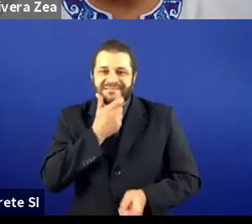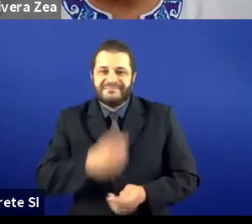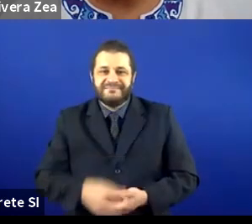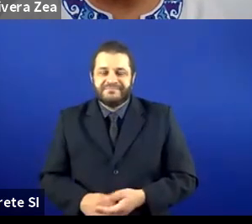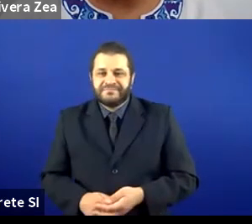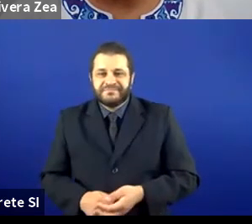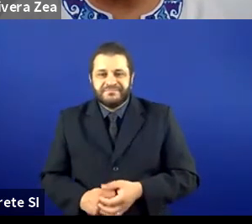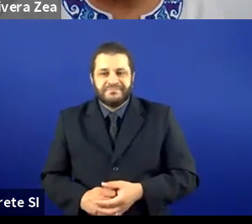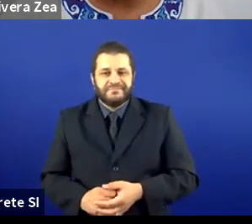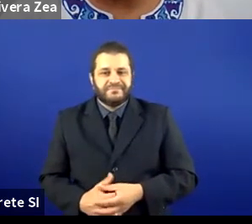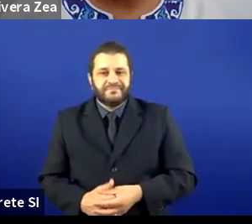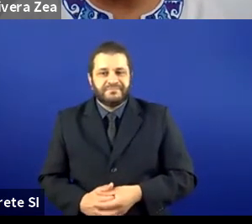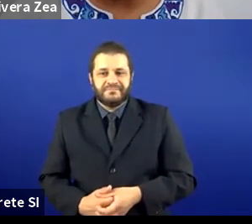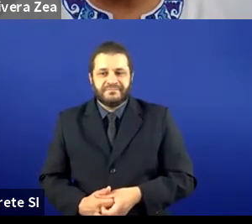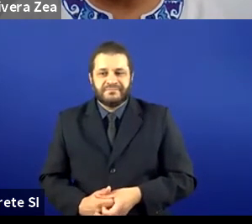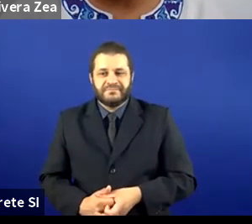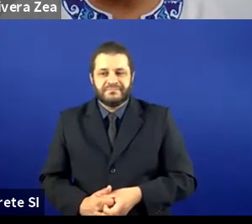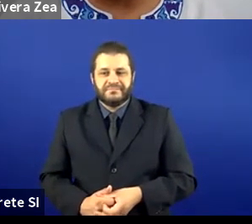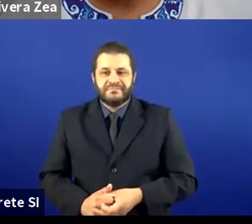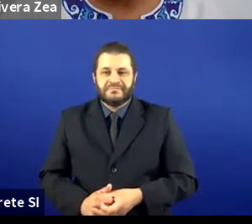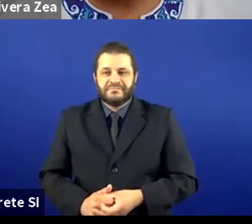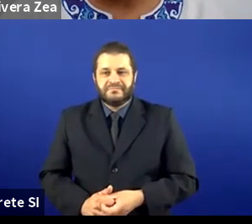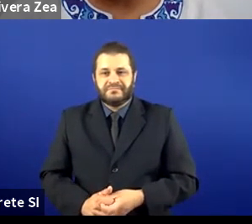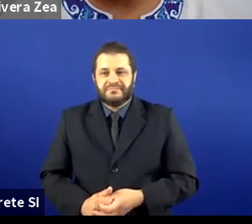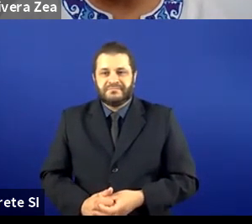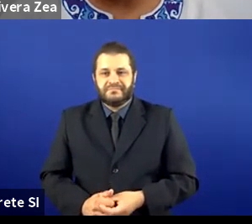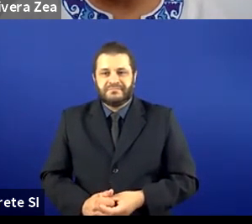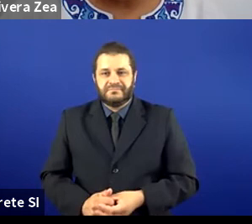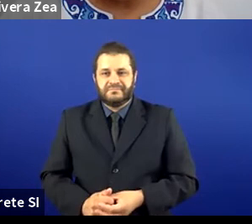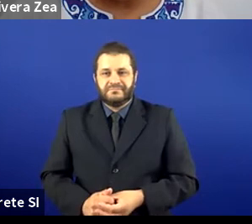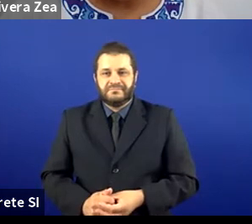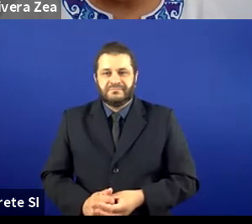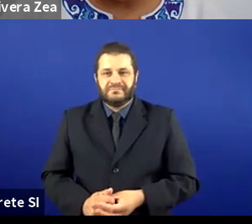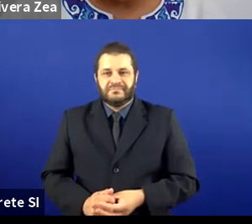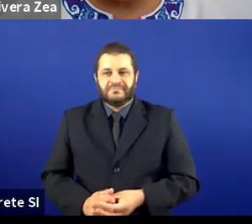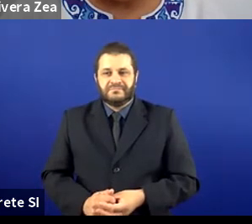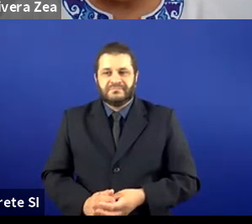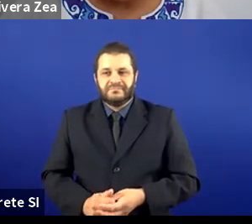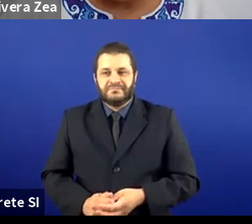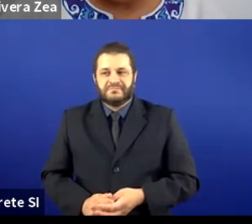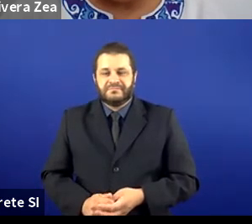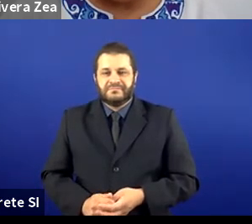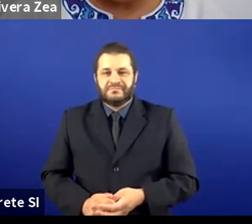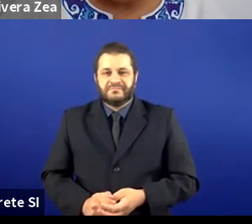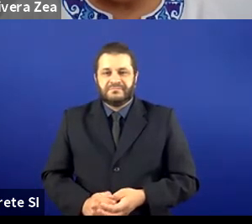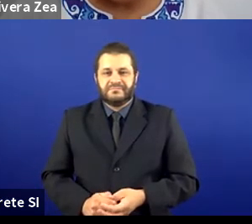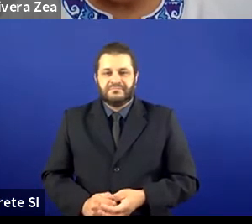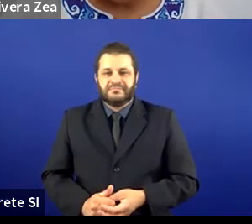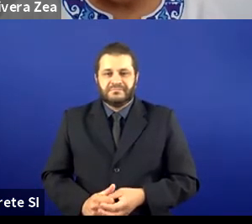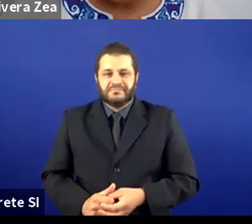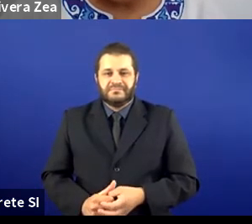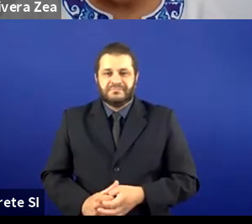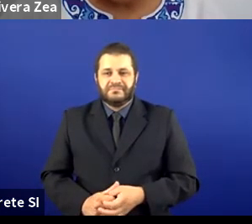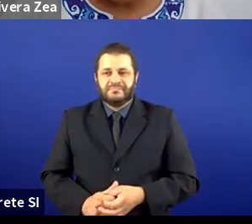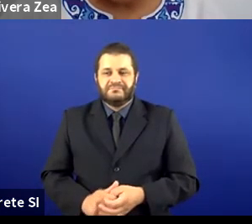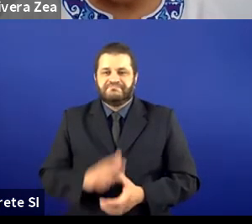change. Three, we need to recognize our diversity to celebrate it, but also recognize how colonialism and racism